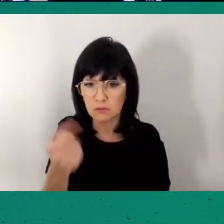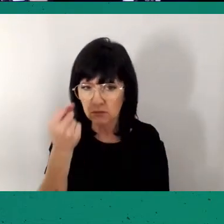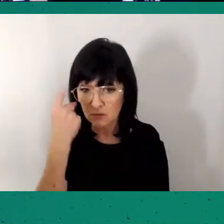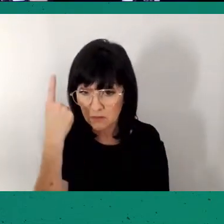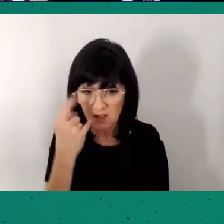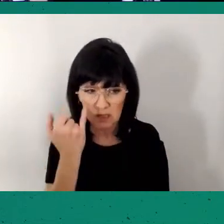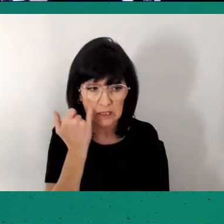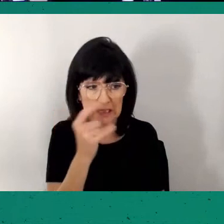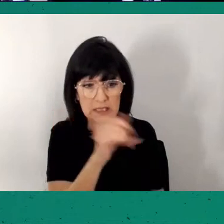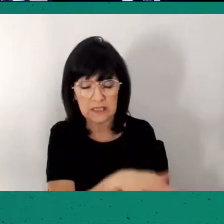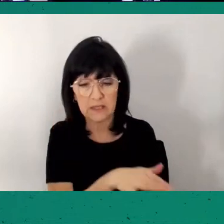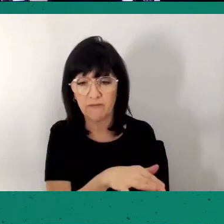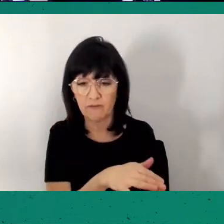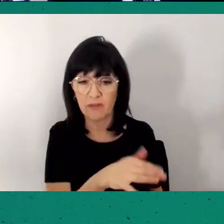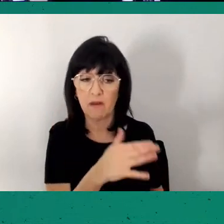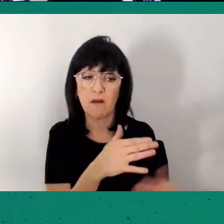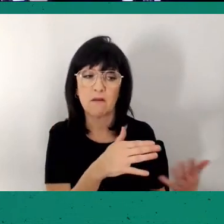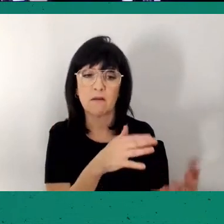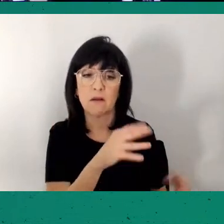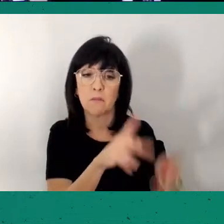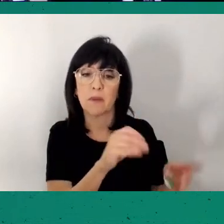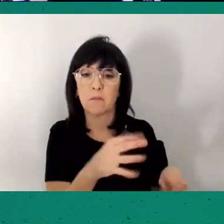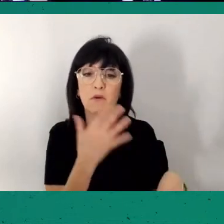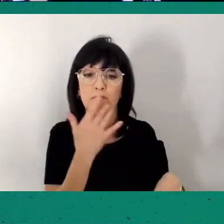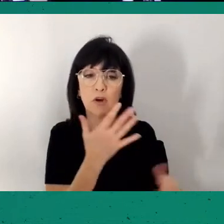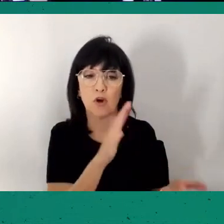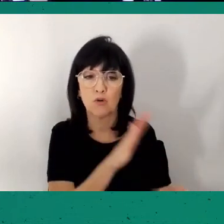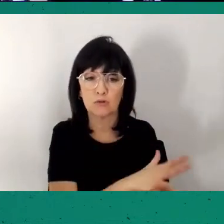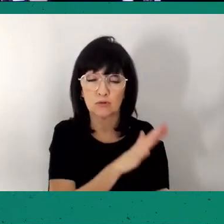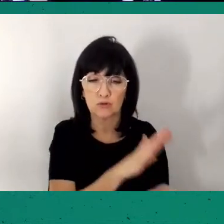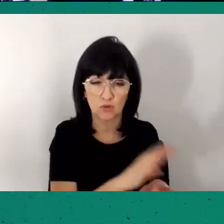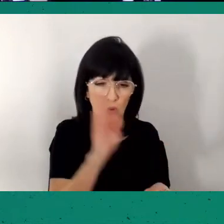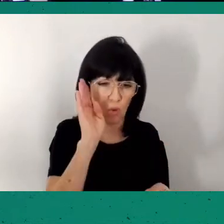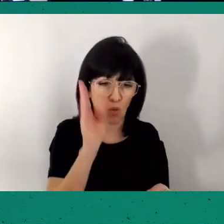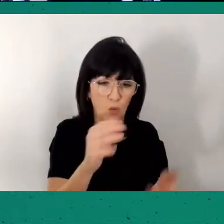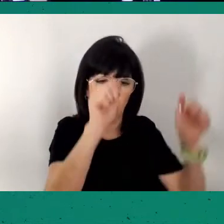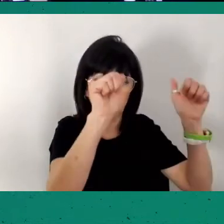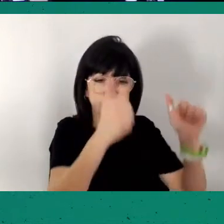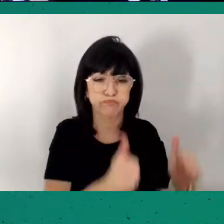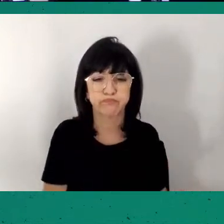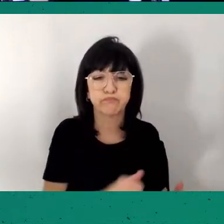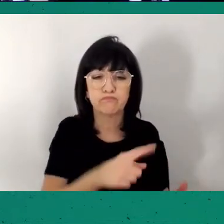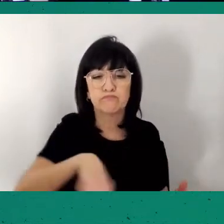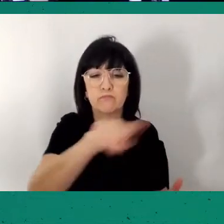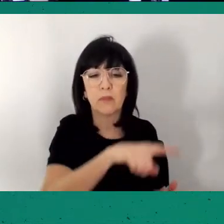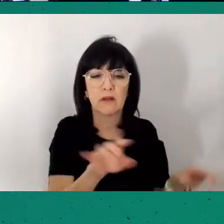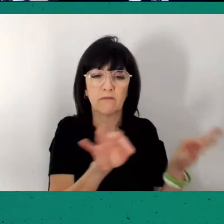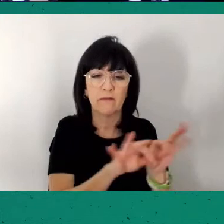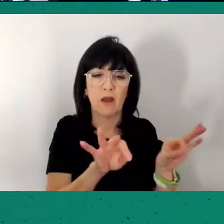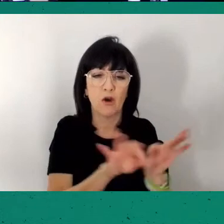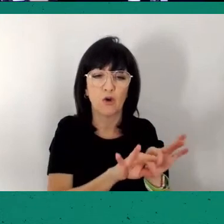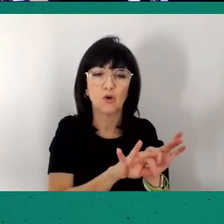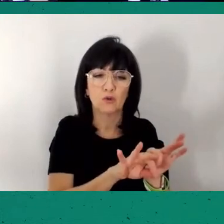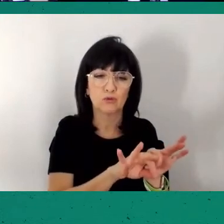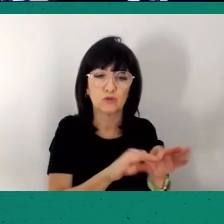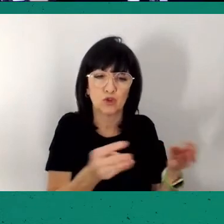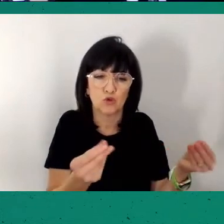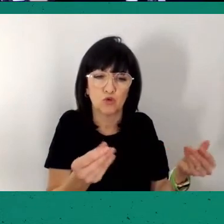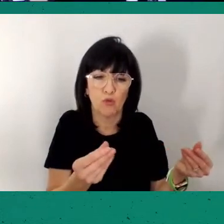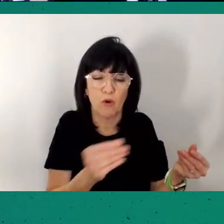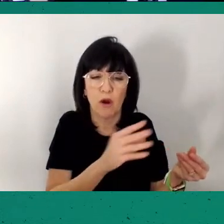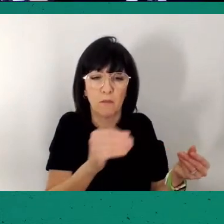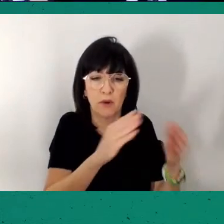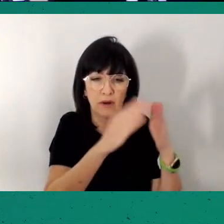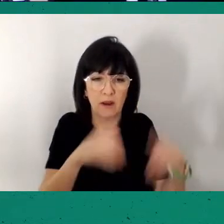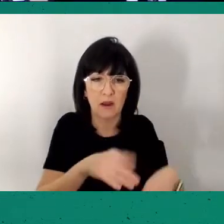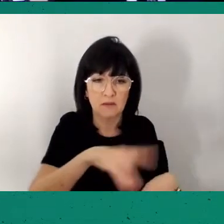of a colored colony, thereby sadly depreciating property values, and already there is a considerable degree of